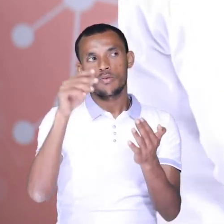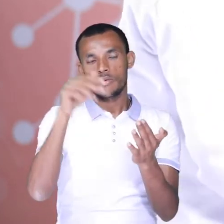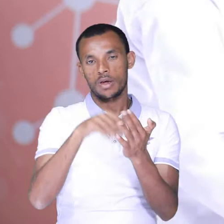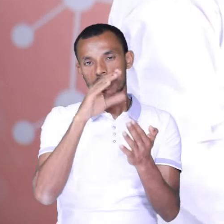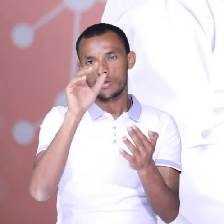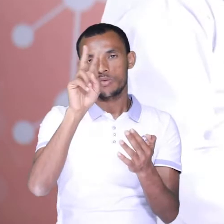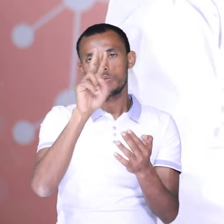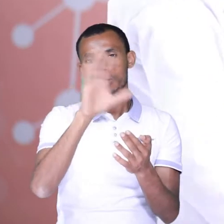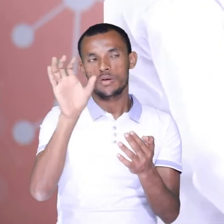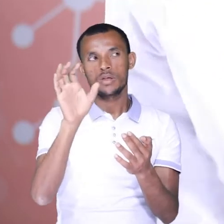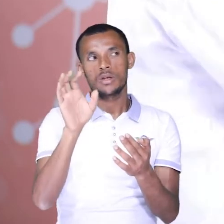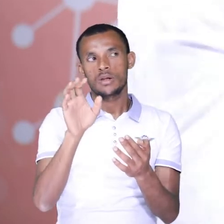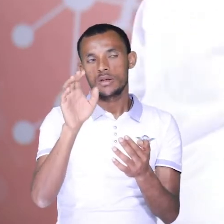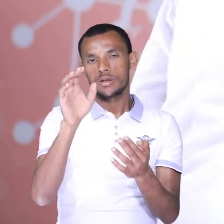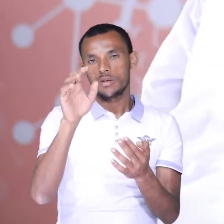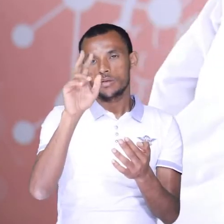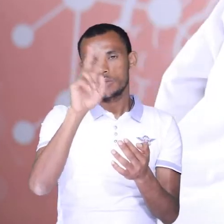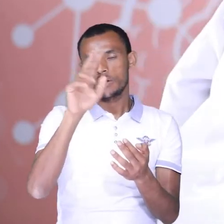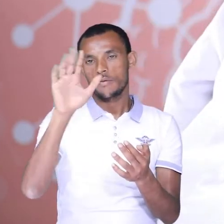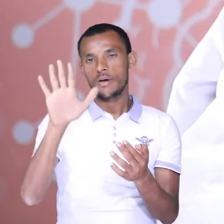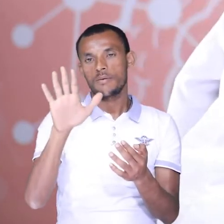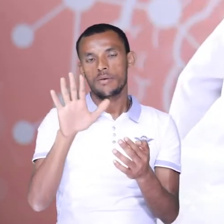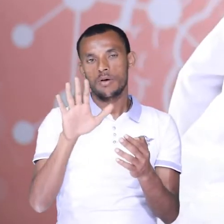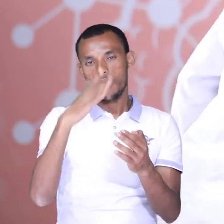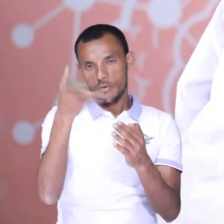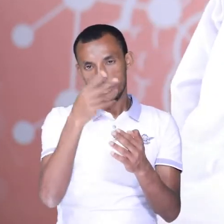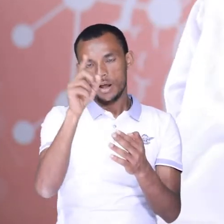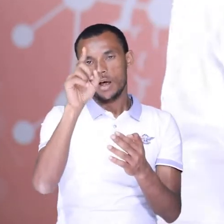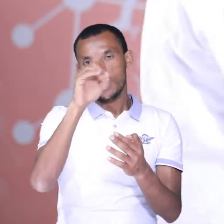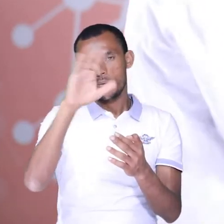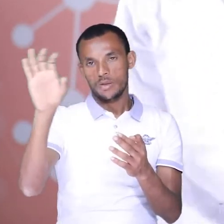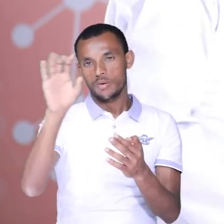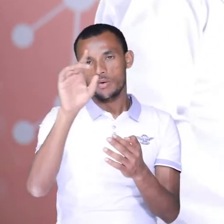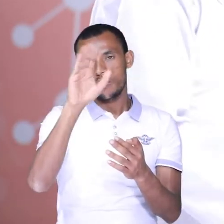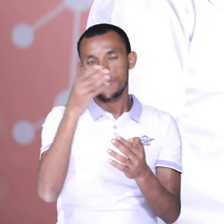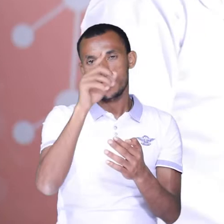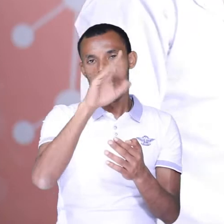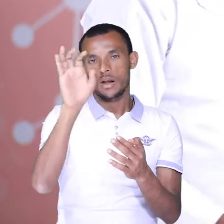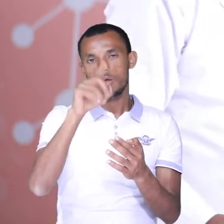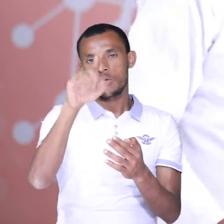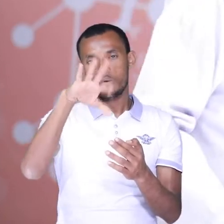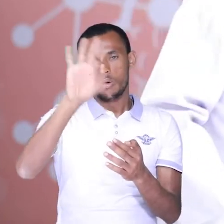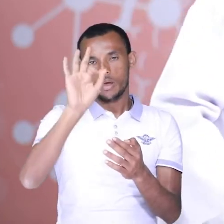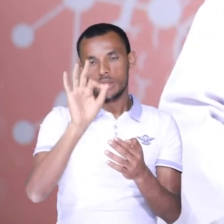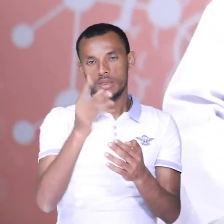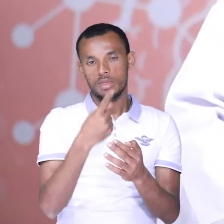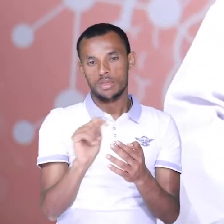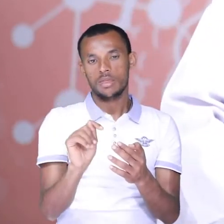2625 over 100 over 100. When you add these two, you can get